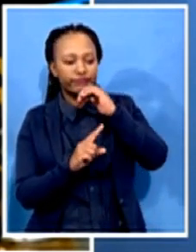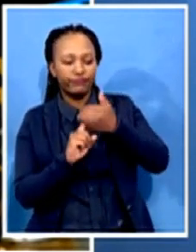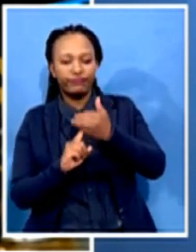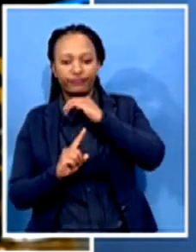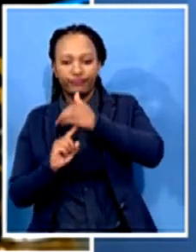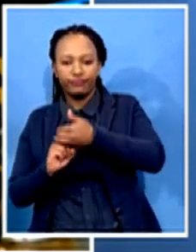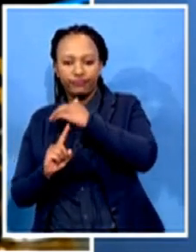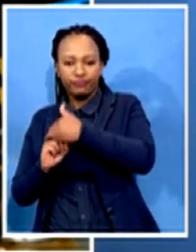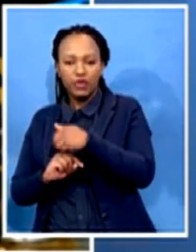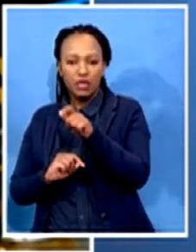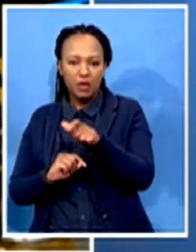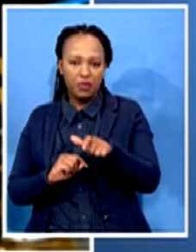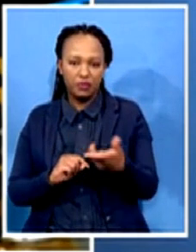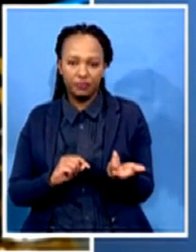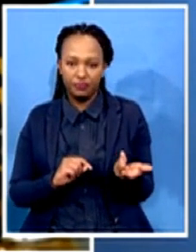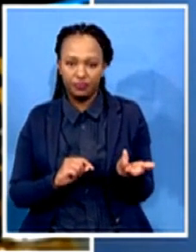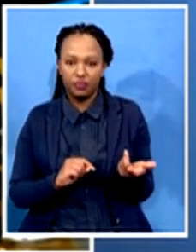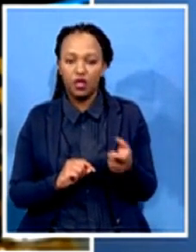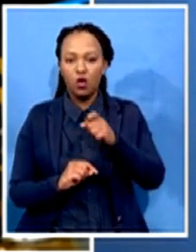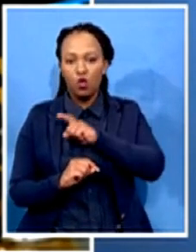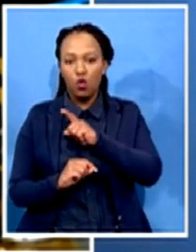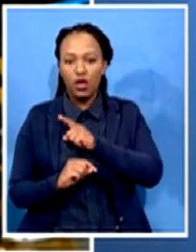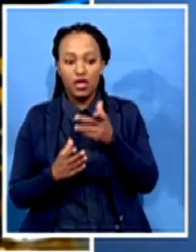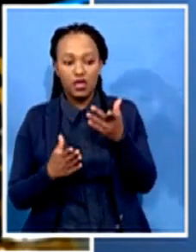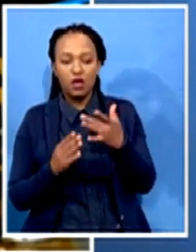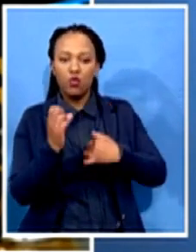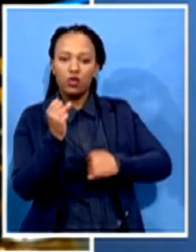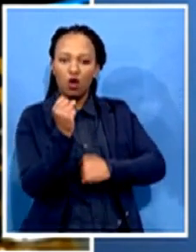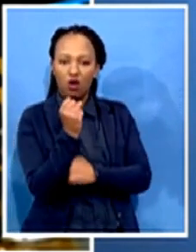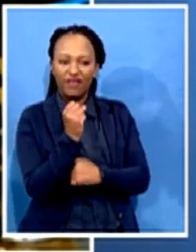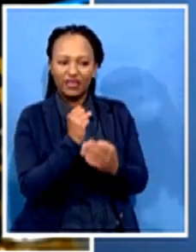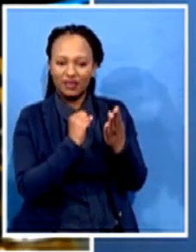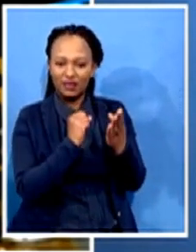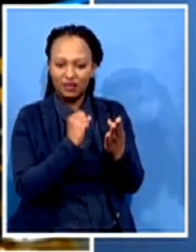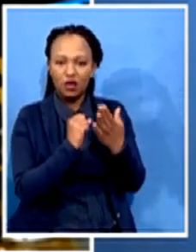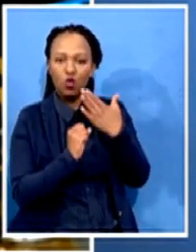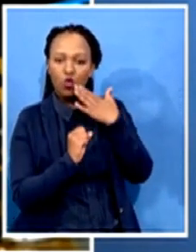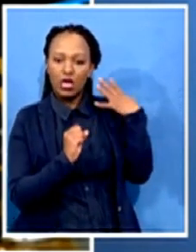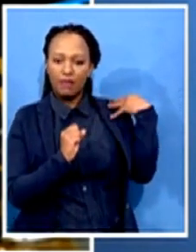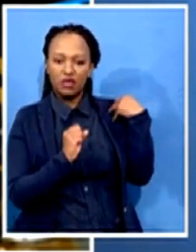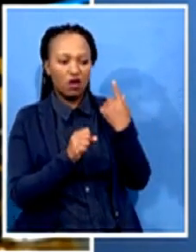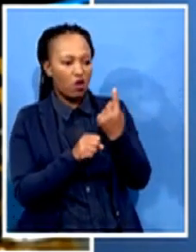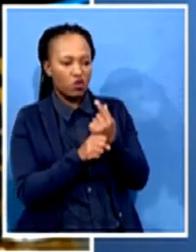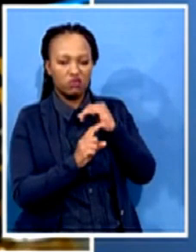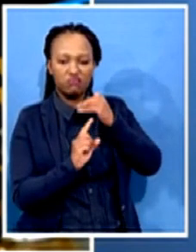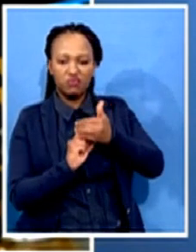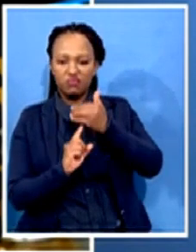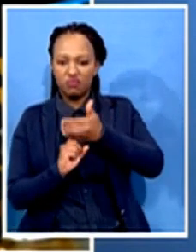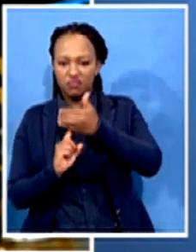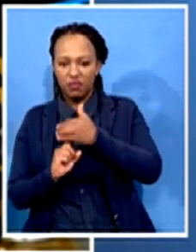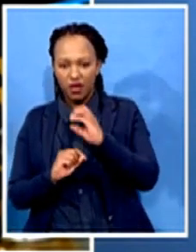who are in the offices, who are ministers. So you will recall that it is